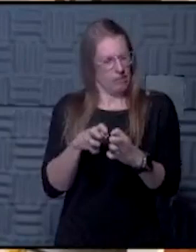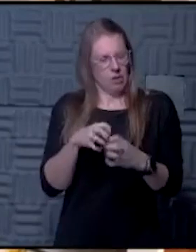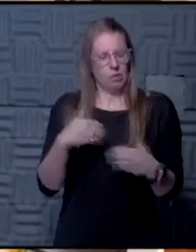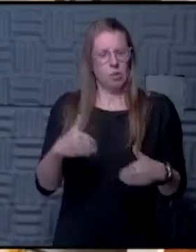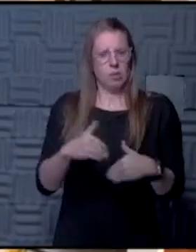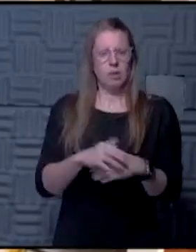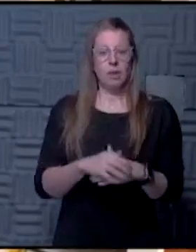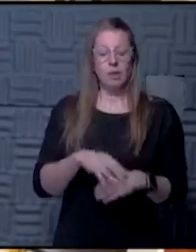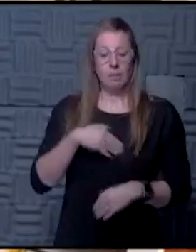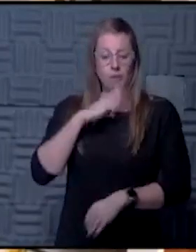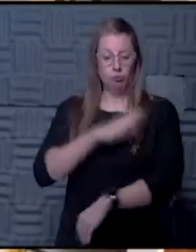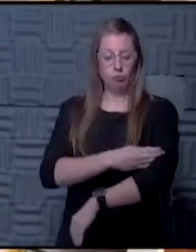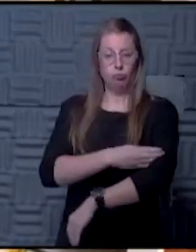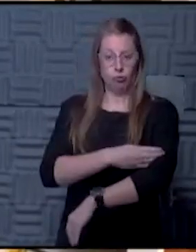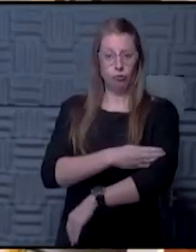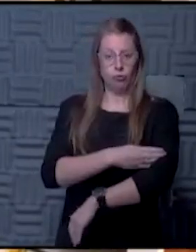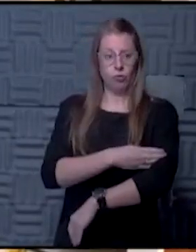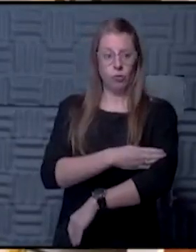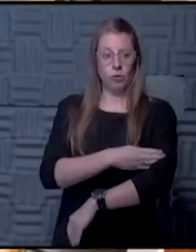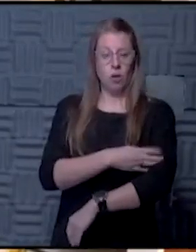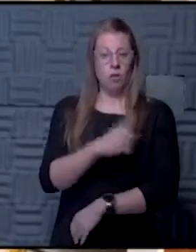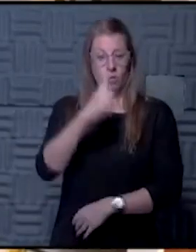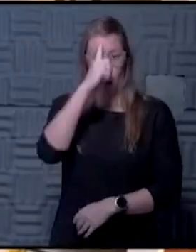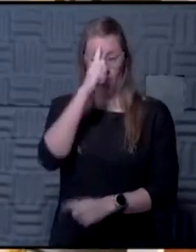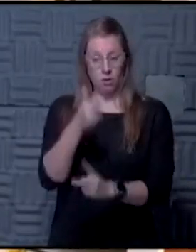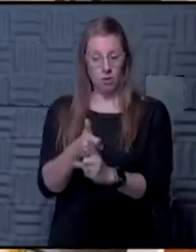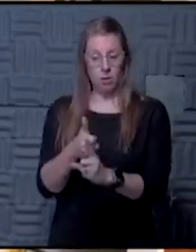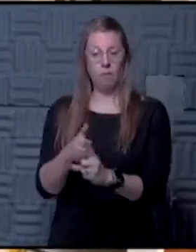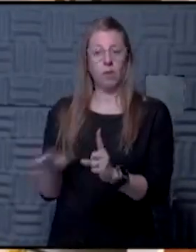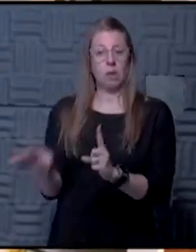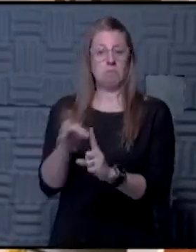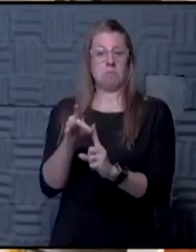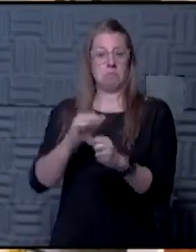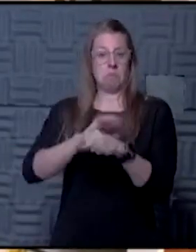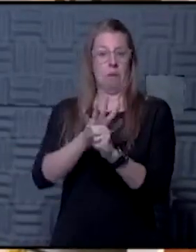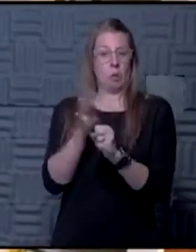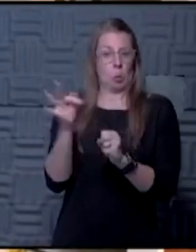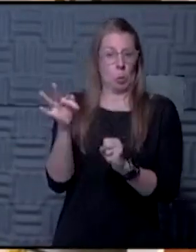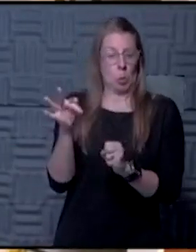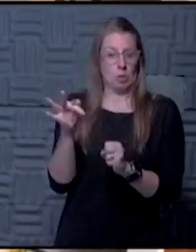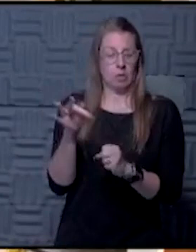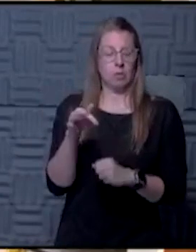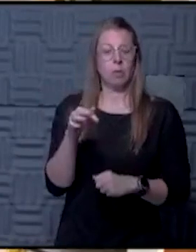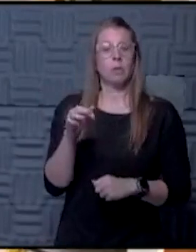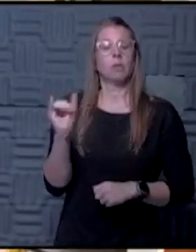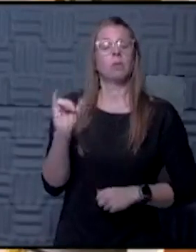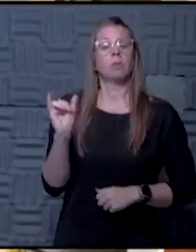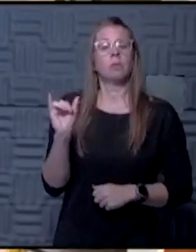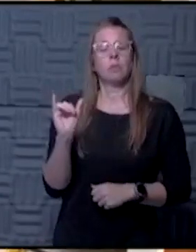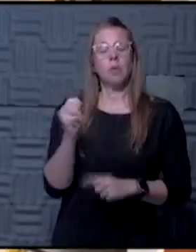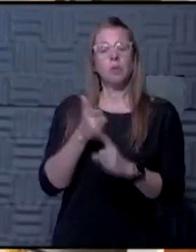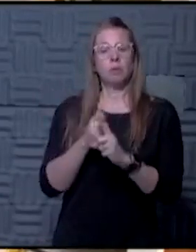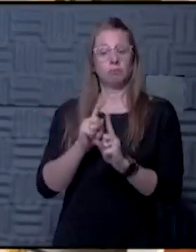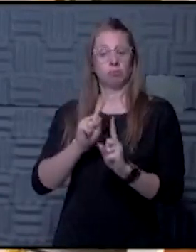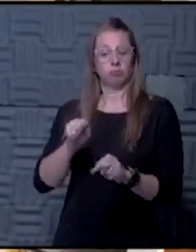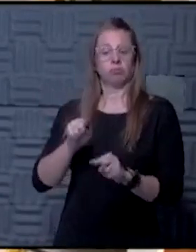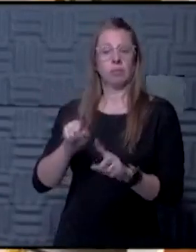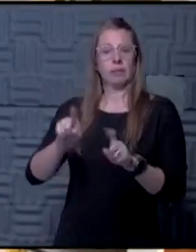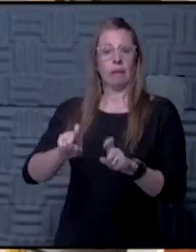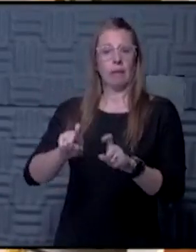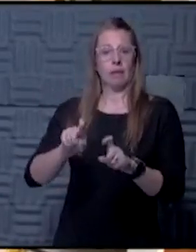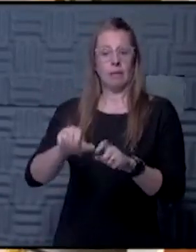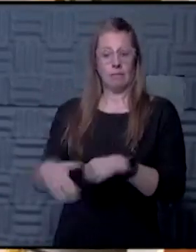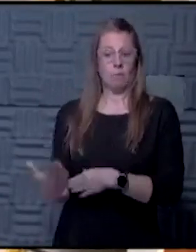My daughter had thought that she had contracted it also, so she had gone for a test